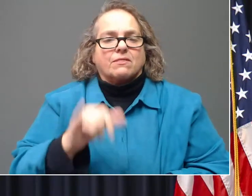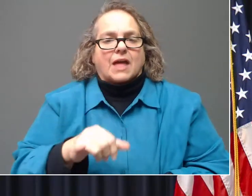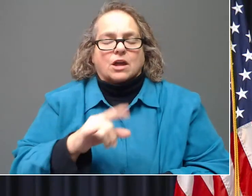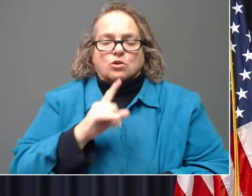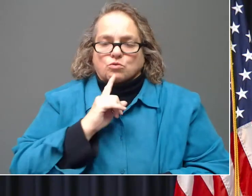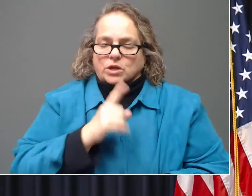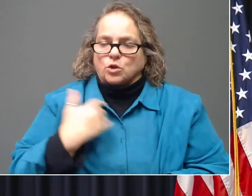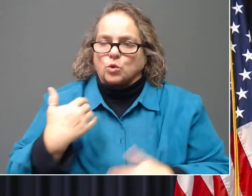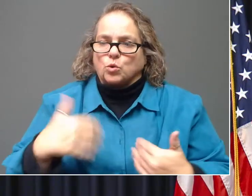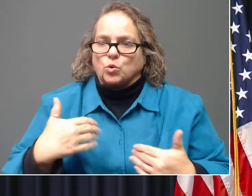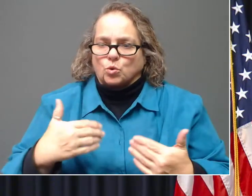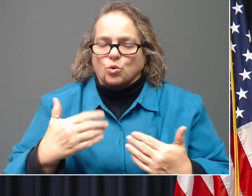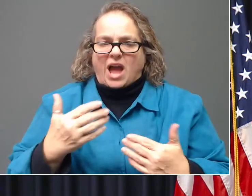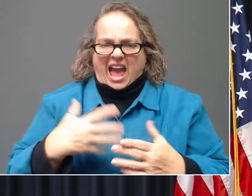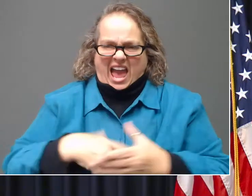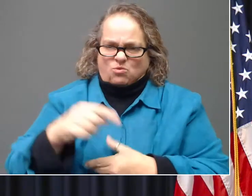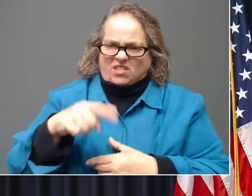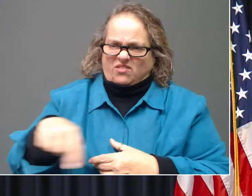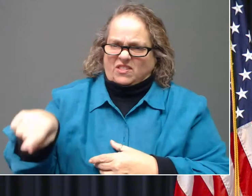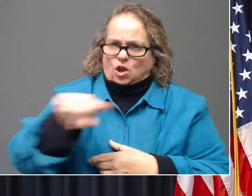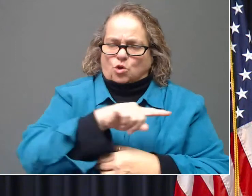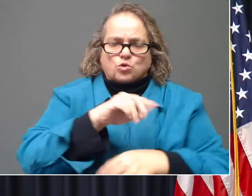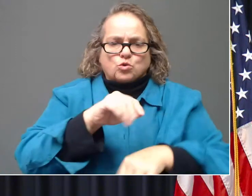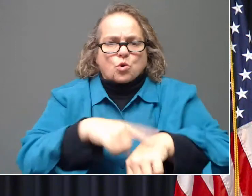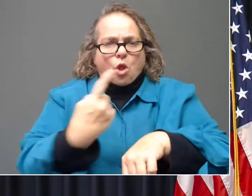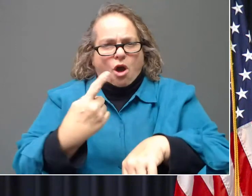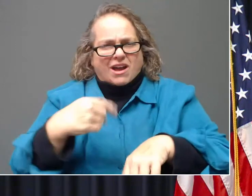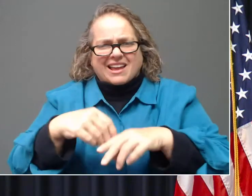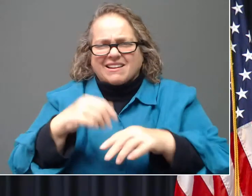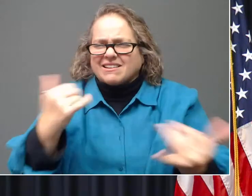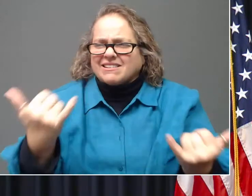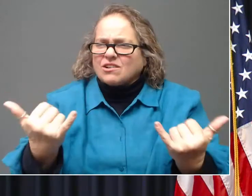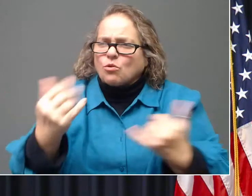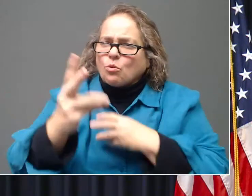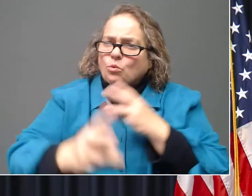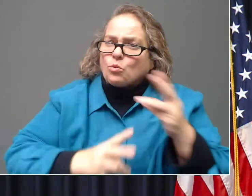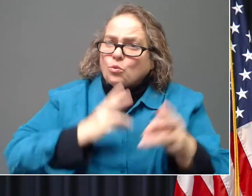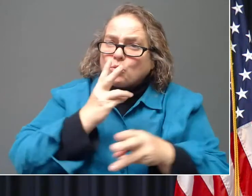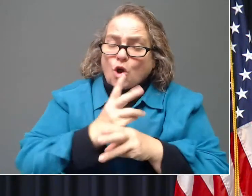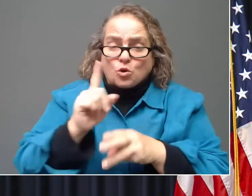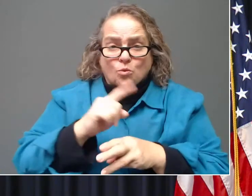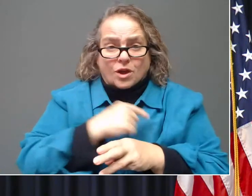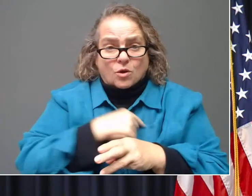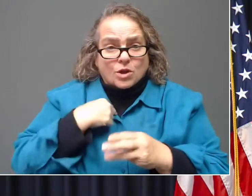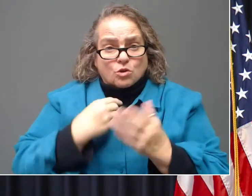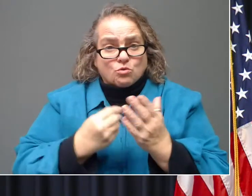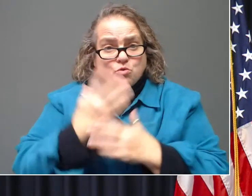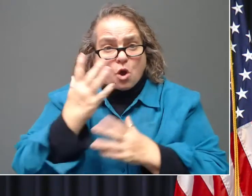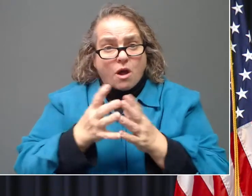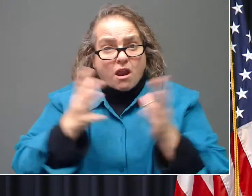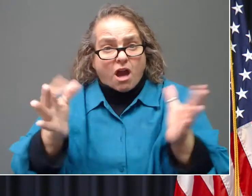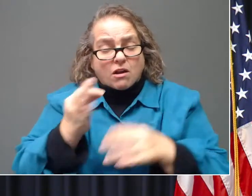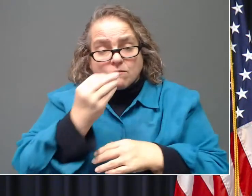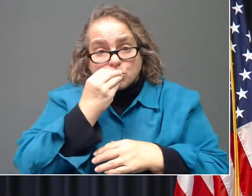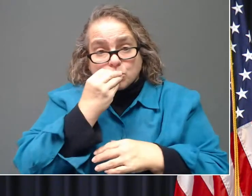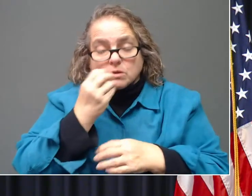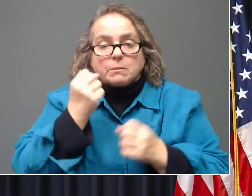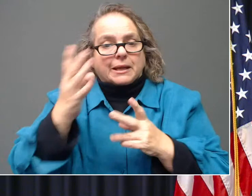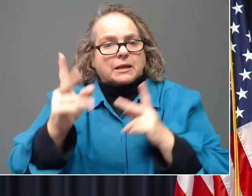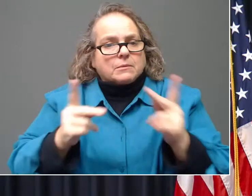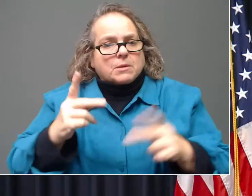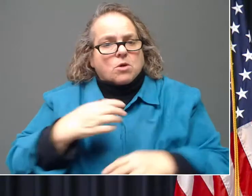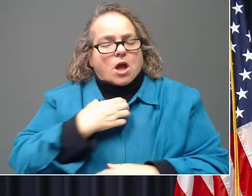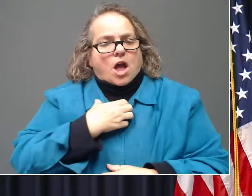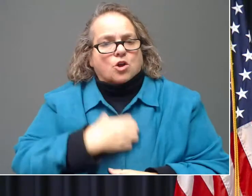in a modern world and in a state where we grow so much food, it's something that we ought to be able